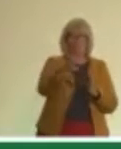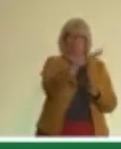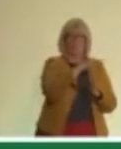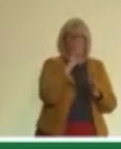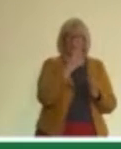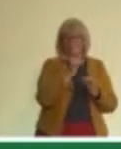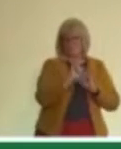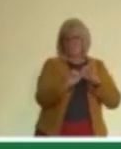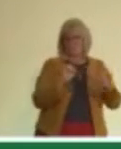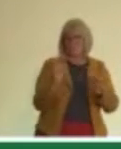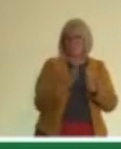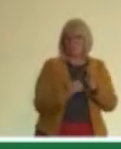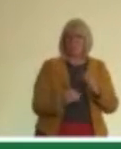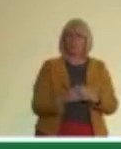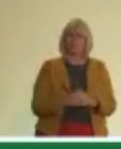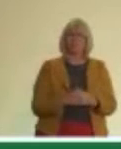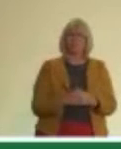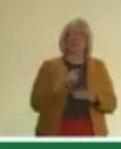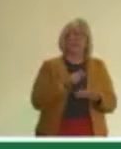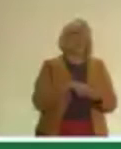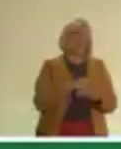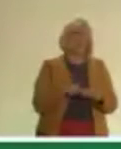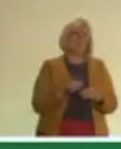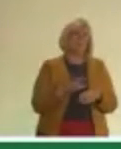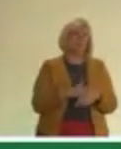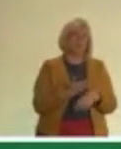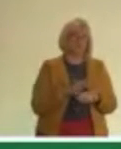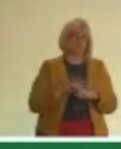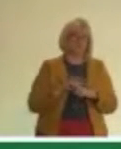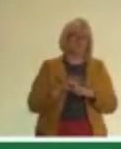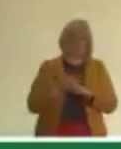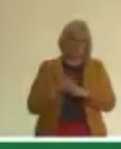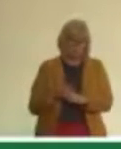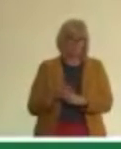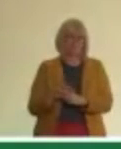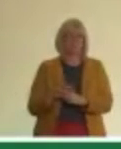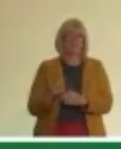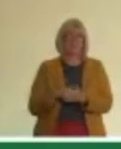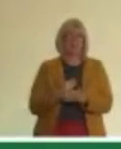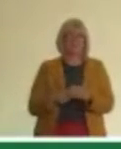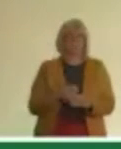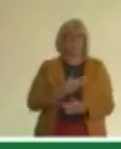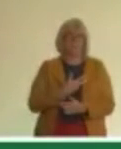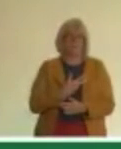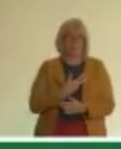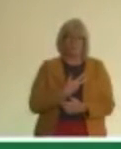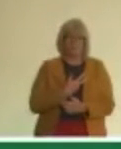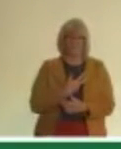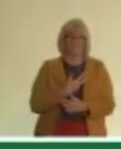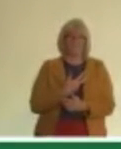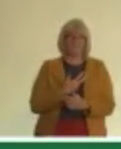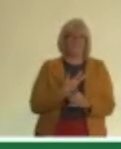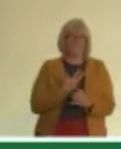where elected Greens push elected Labour representatives to progressive positions eventually.